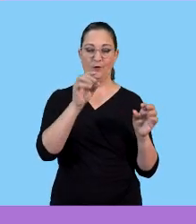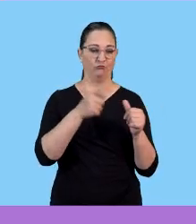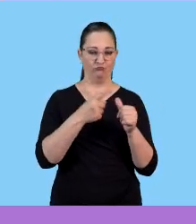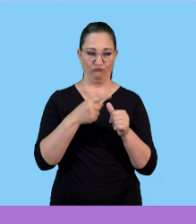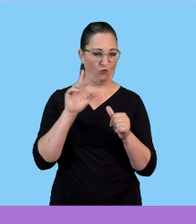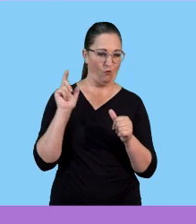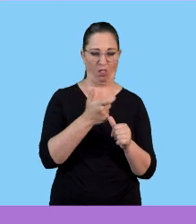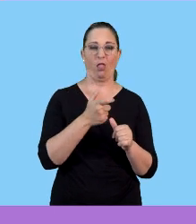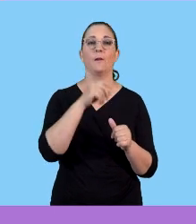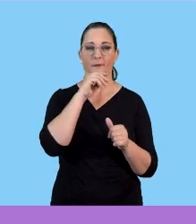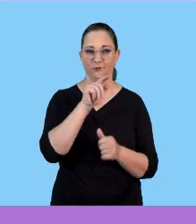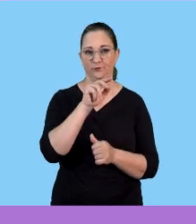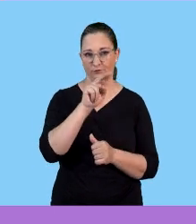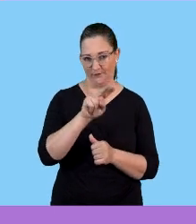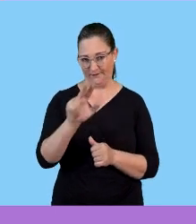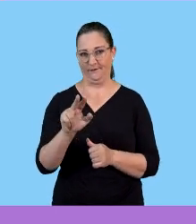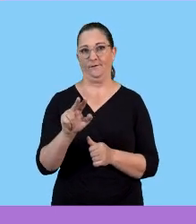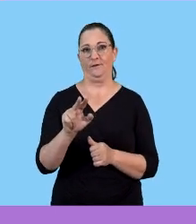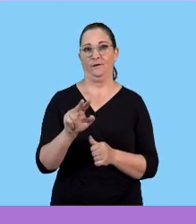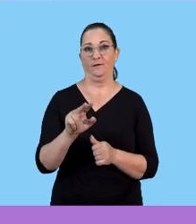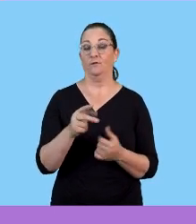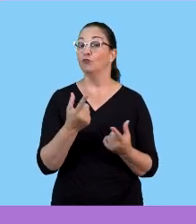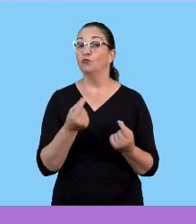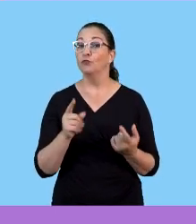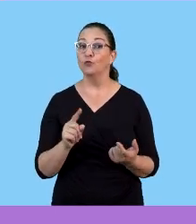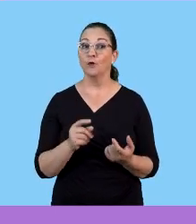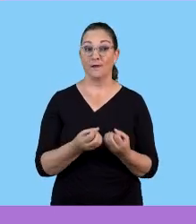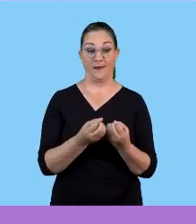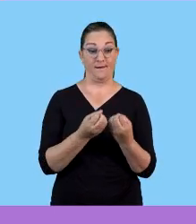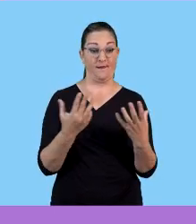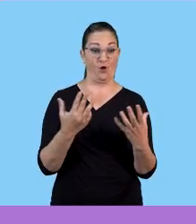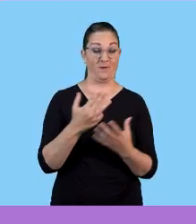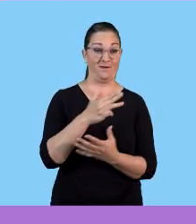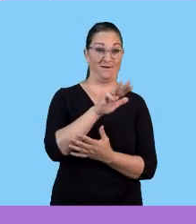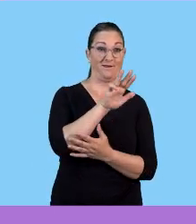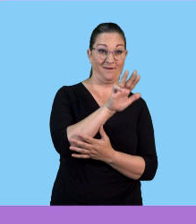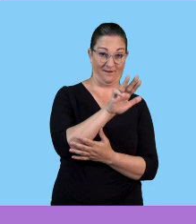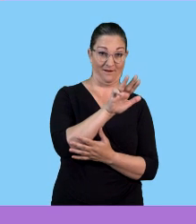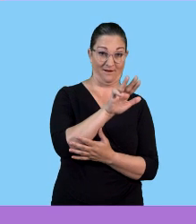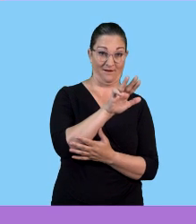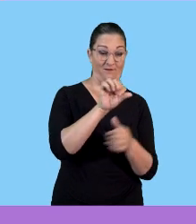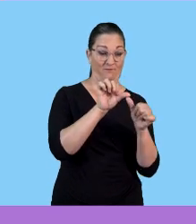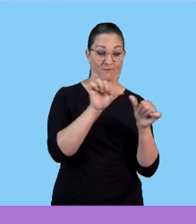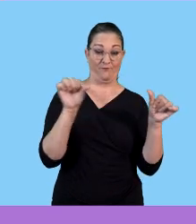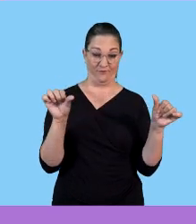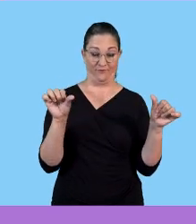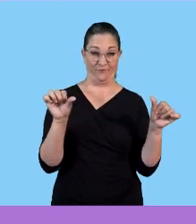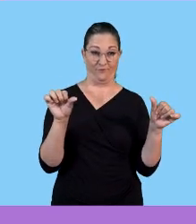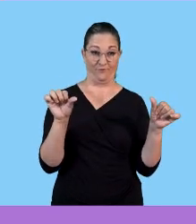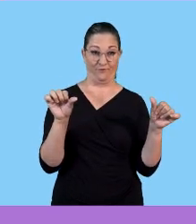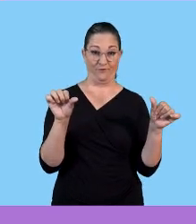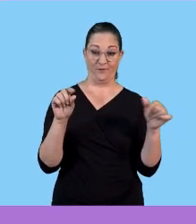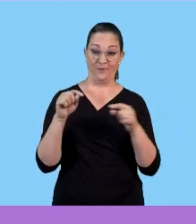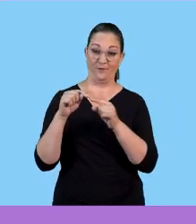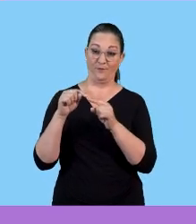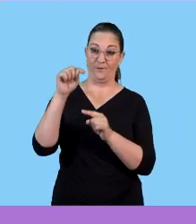in total. Because what did we do? We took the amount of squares lengthwise, we took the